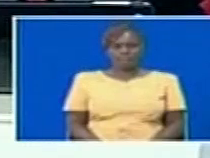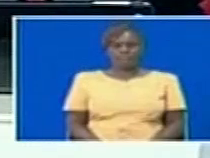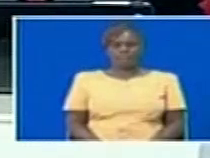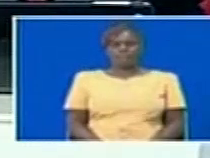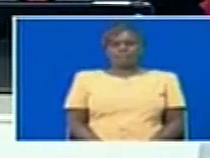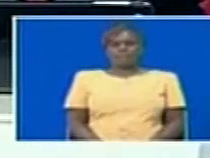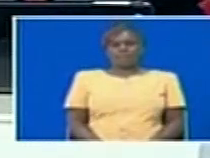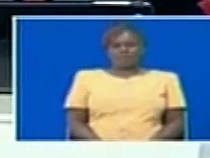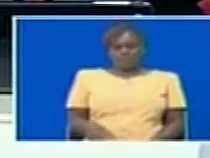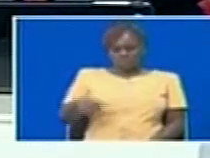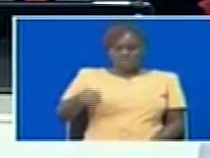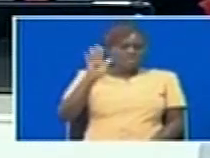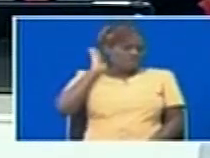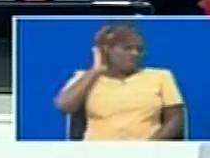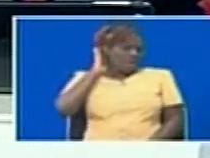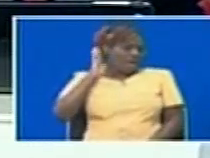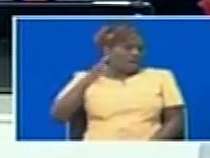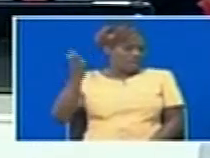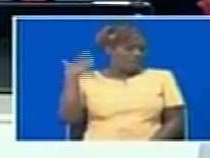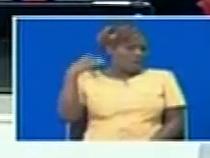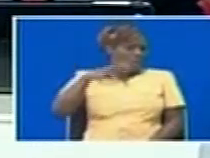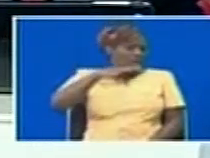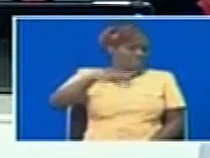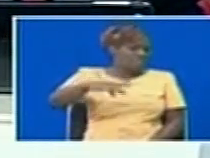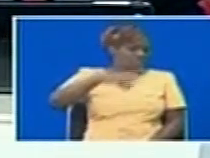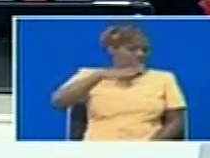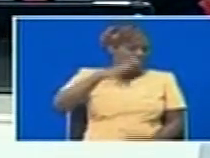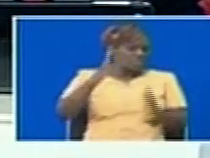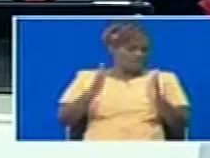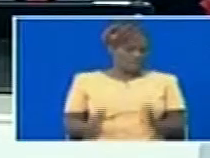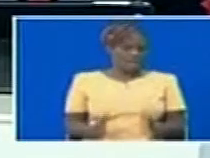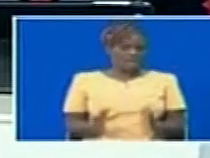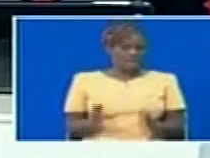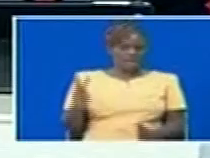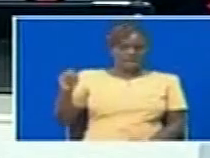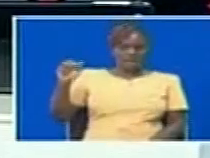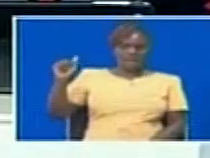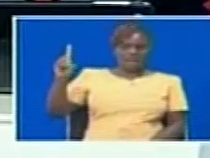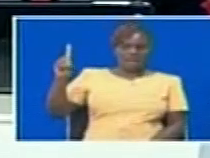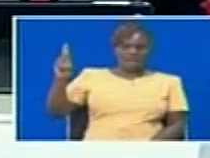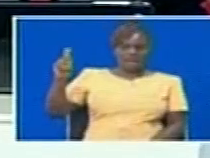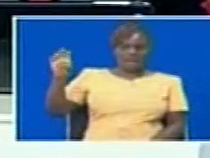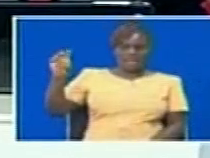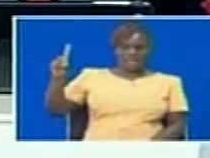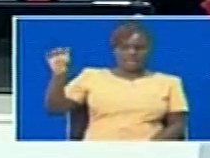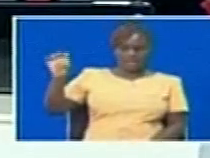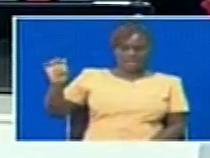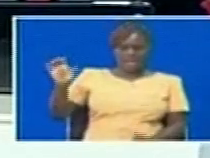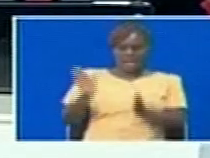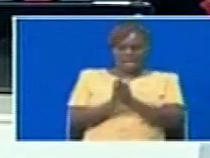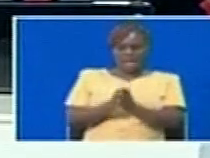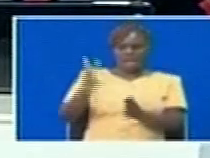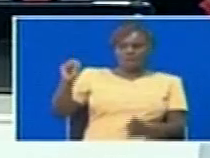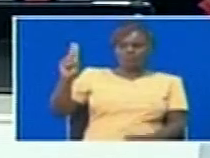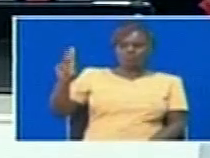Now, sources say former Speaker of the National Assembly, Kenneth Marende, and controversial law professor Makau Mutua are among the